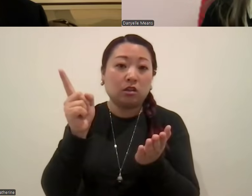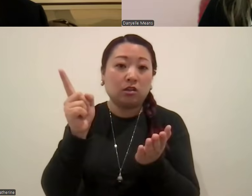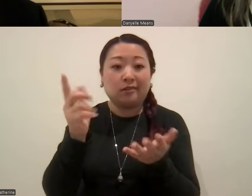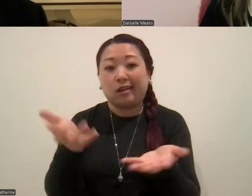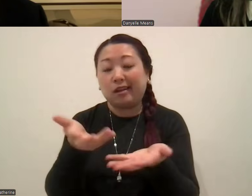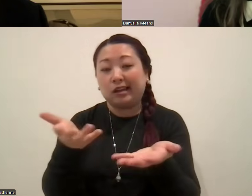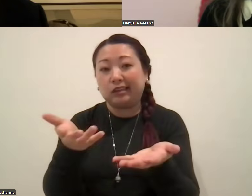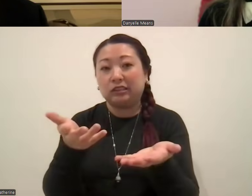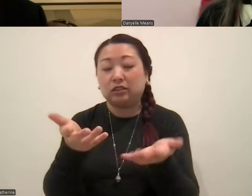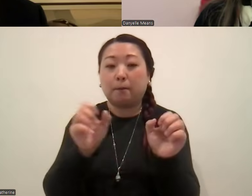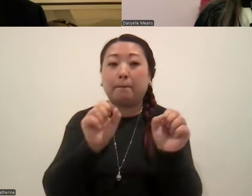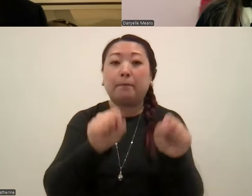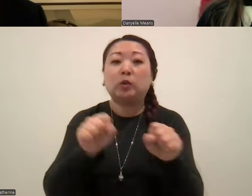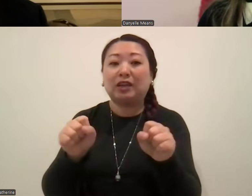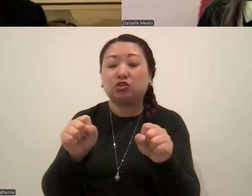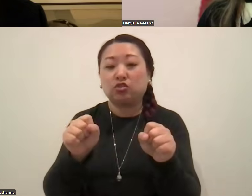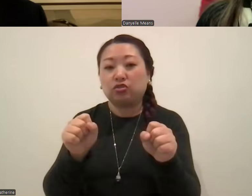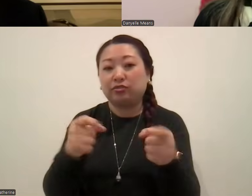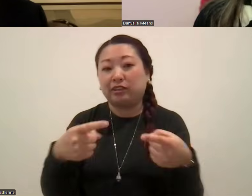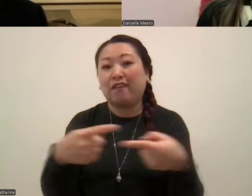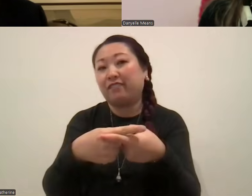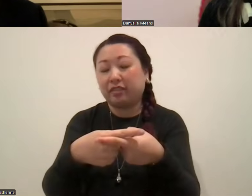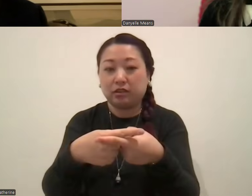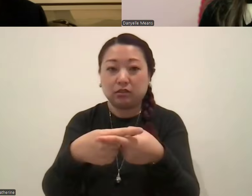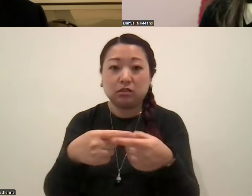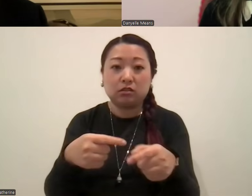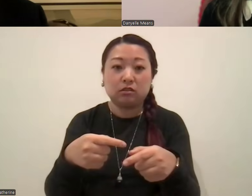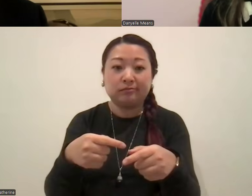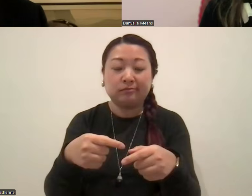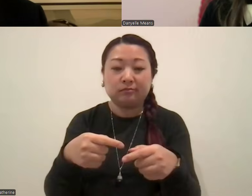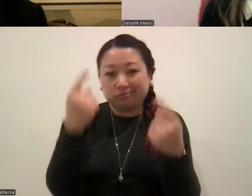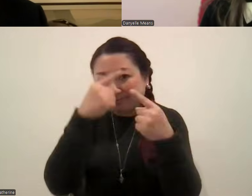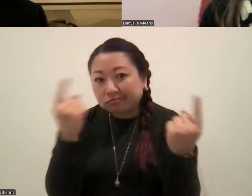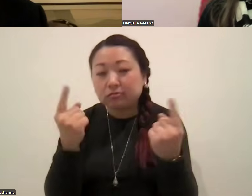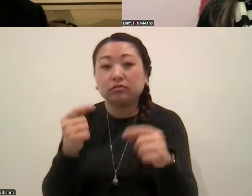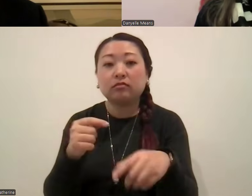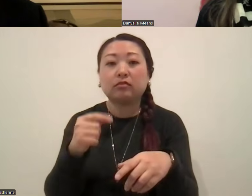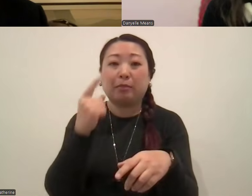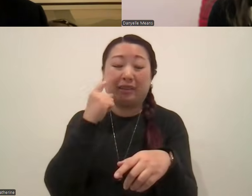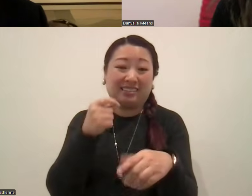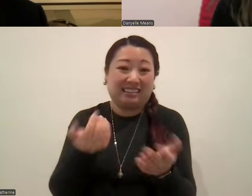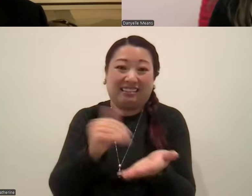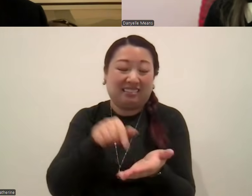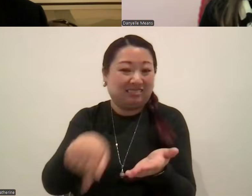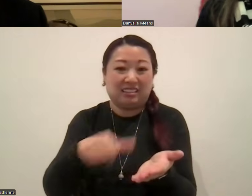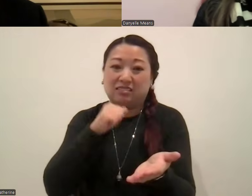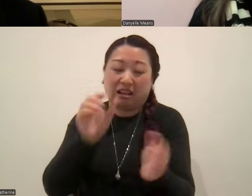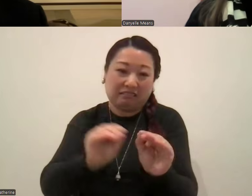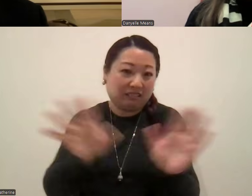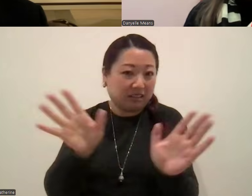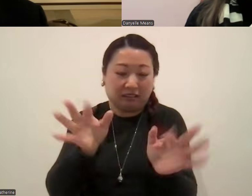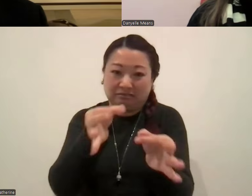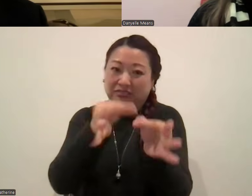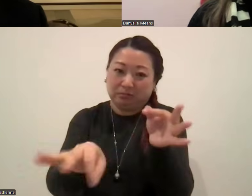a potential conflict, because this isn't cut and dry. It doesn't just